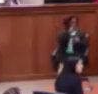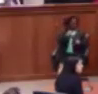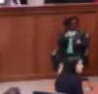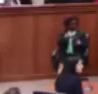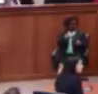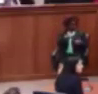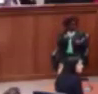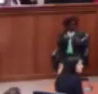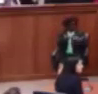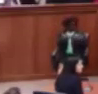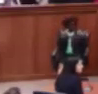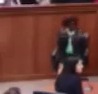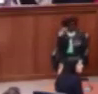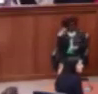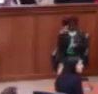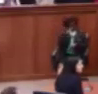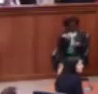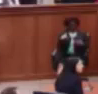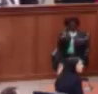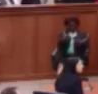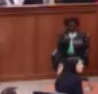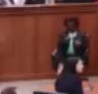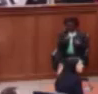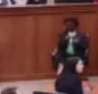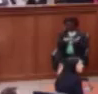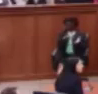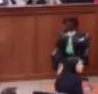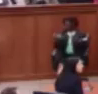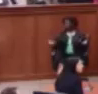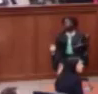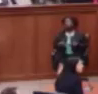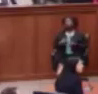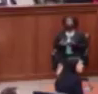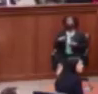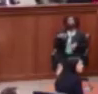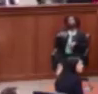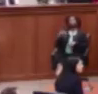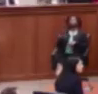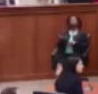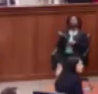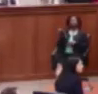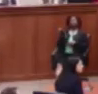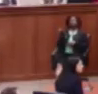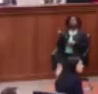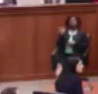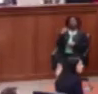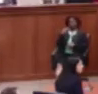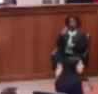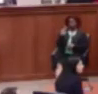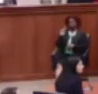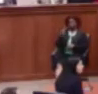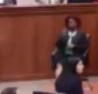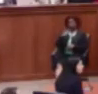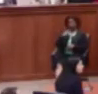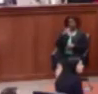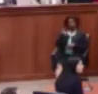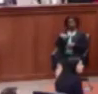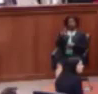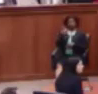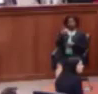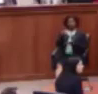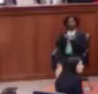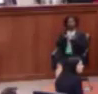it. Back on March the 12th, we were told that at a cost of $50,000, there would be a hiring